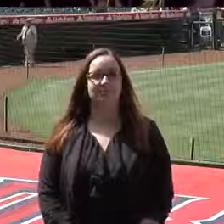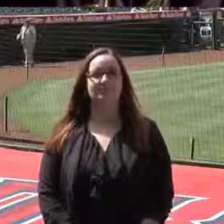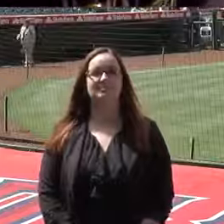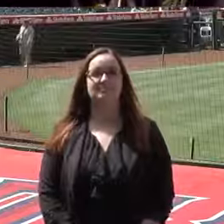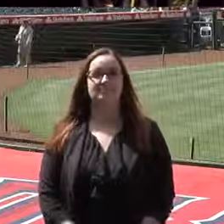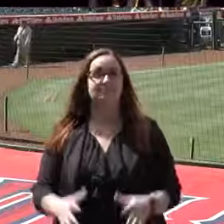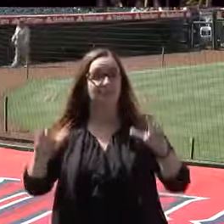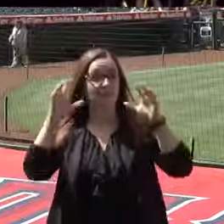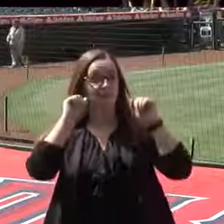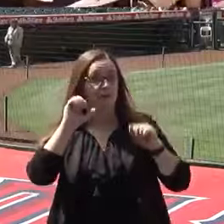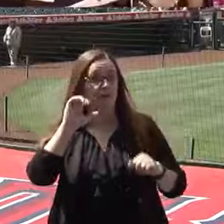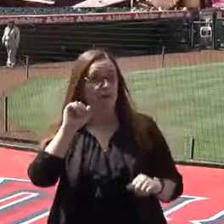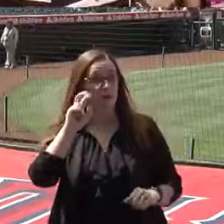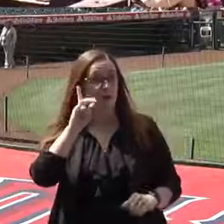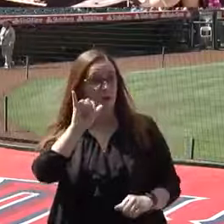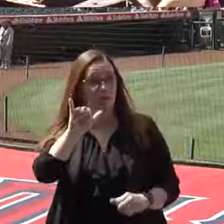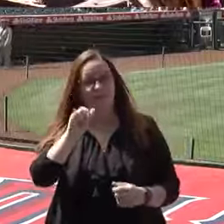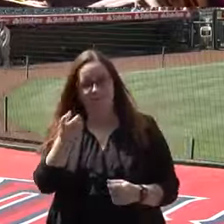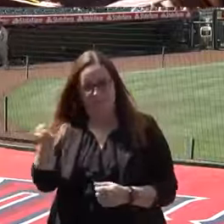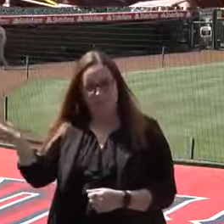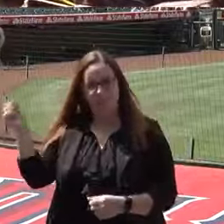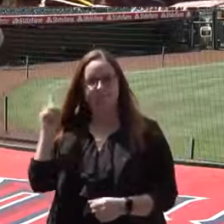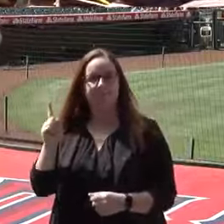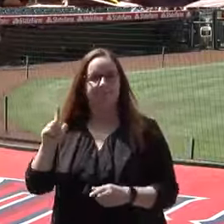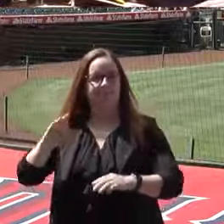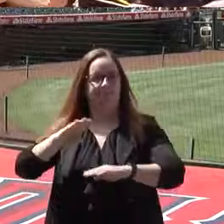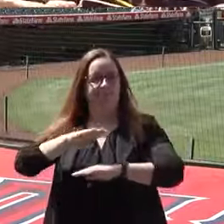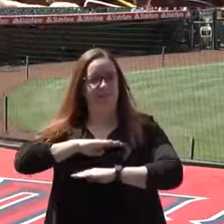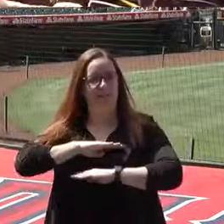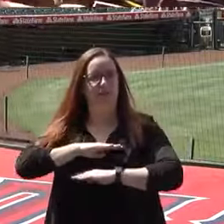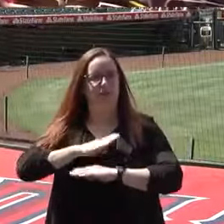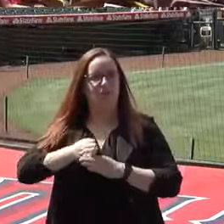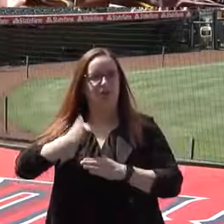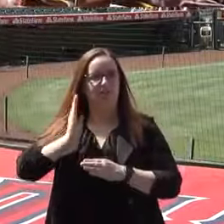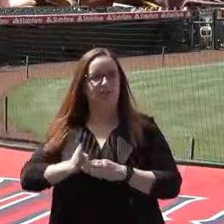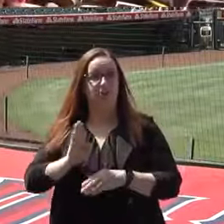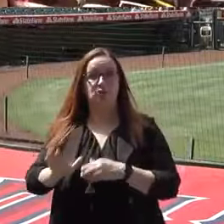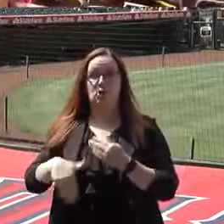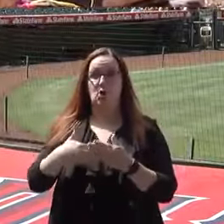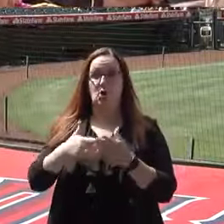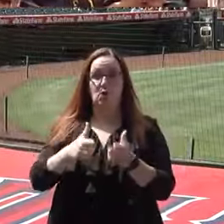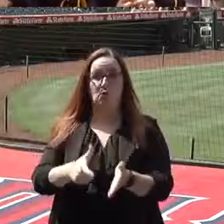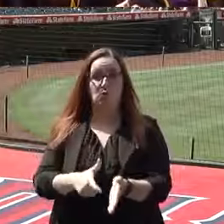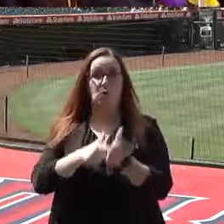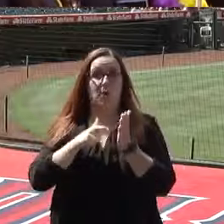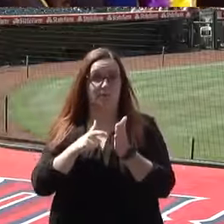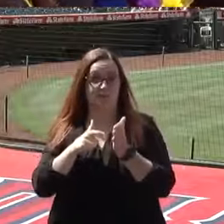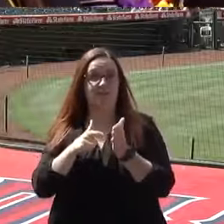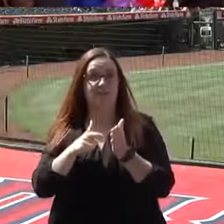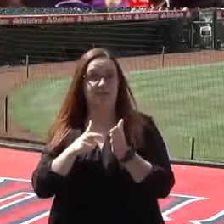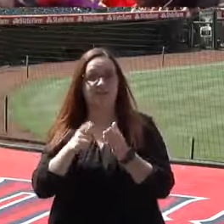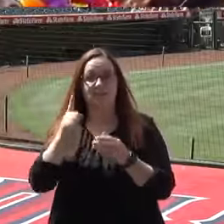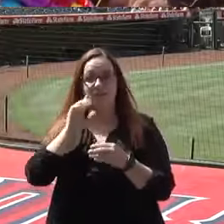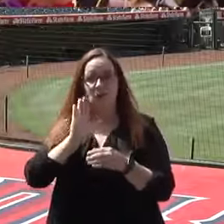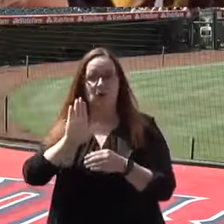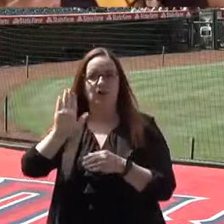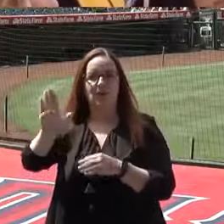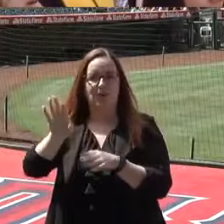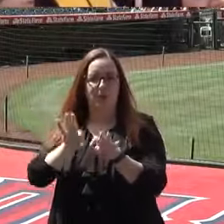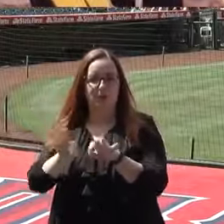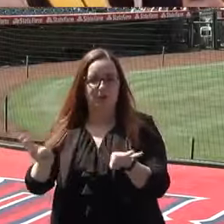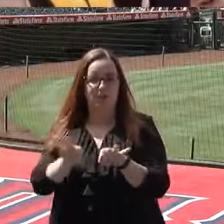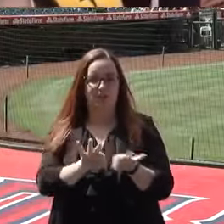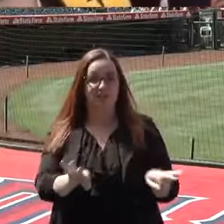President Connolly, these candidates have satisfactorily completed all of the requirements for their respective